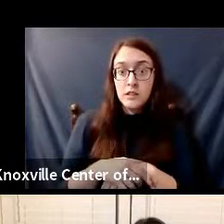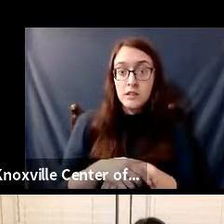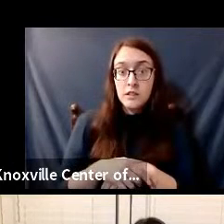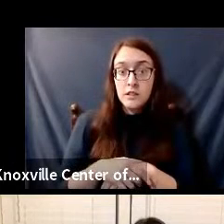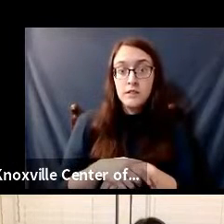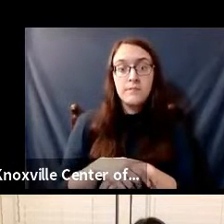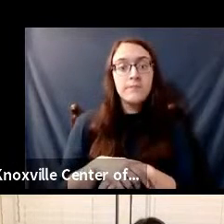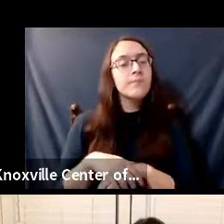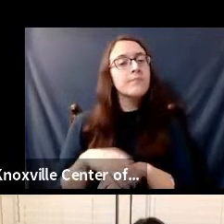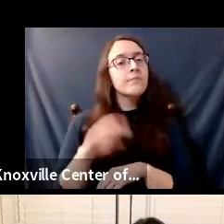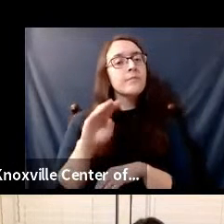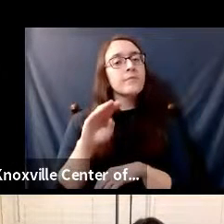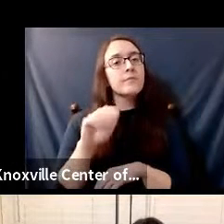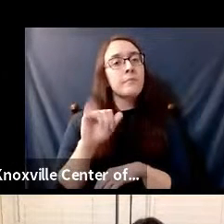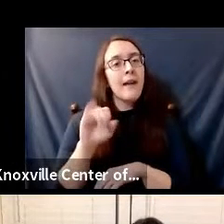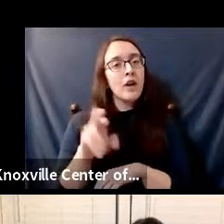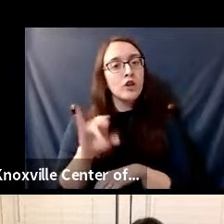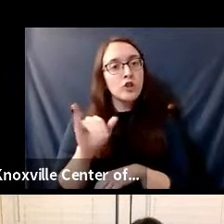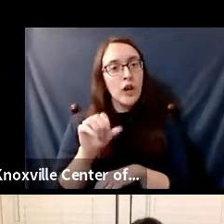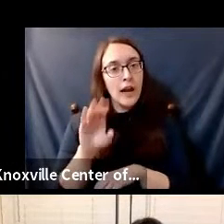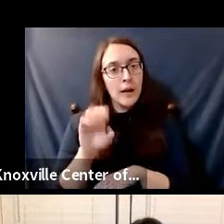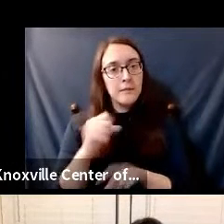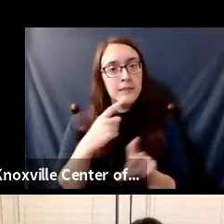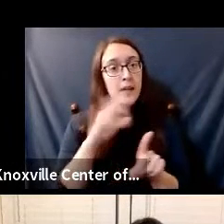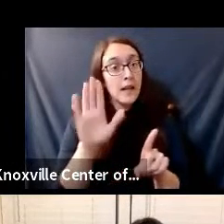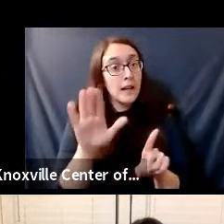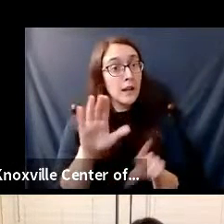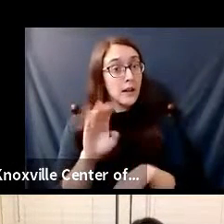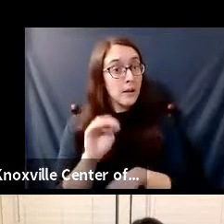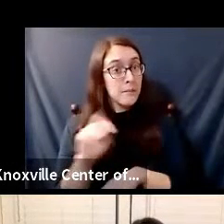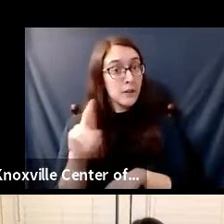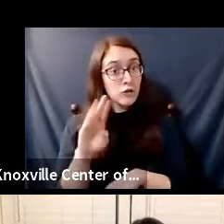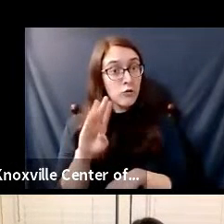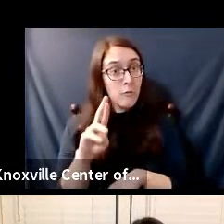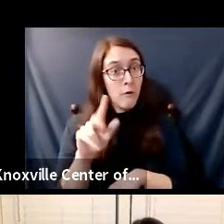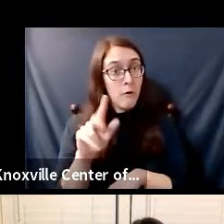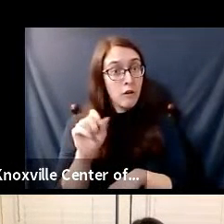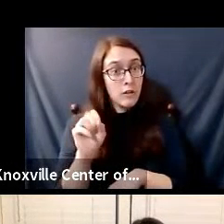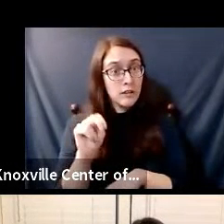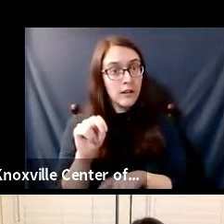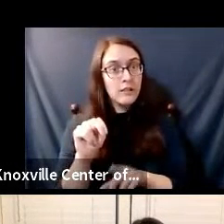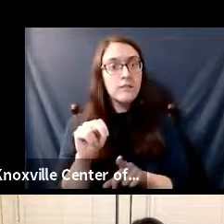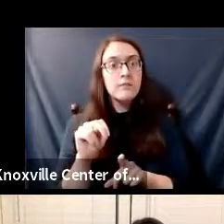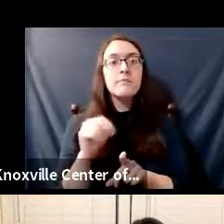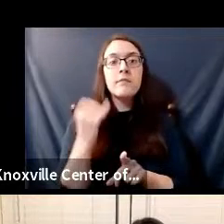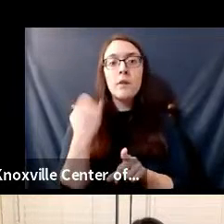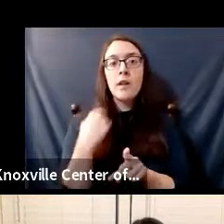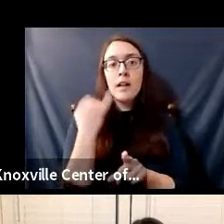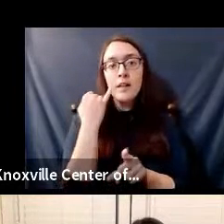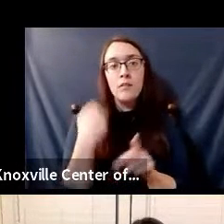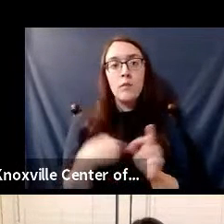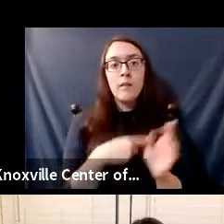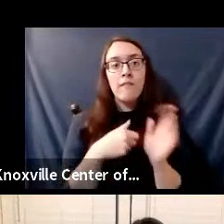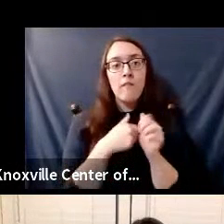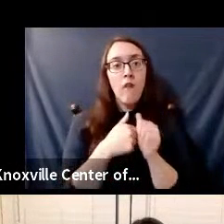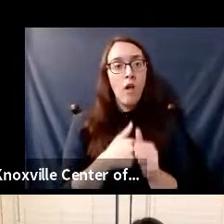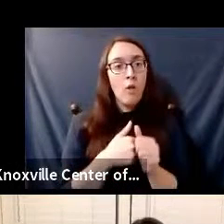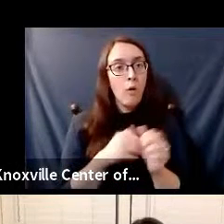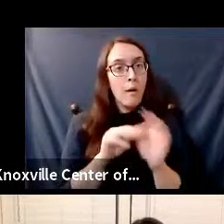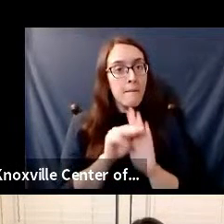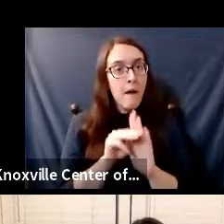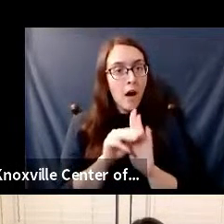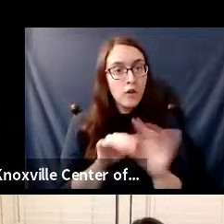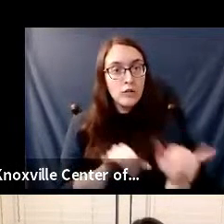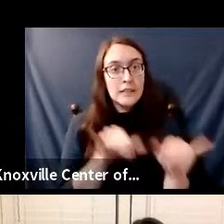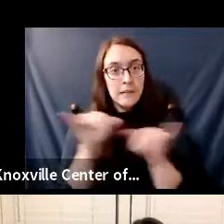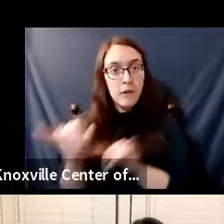Mr. Burleson, Yes. if, as Dr. O'Brien just said, if we followed a model similar to what Davidson